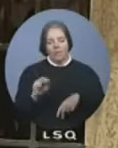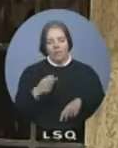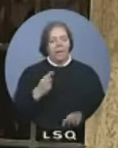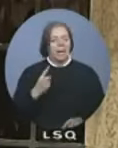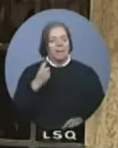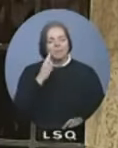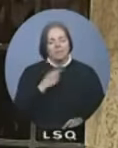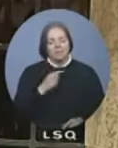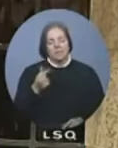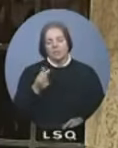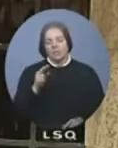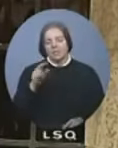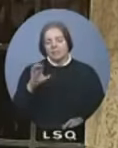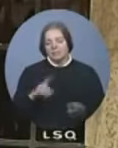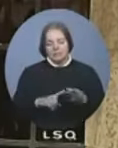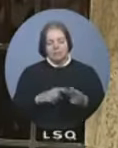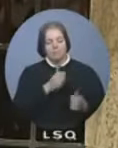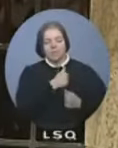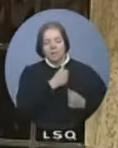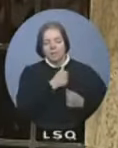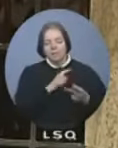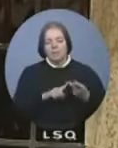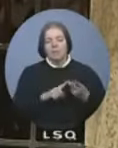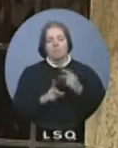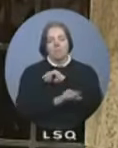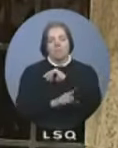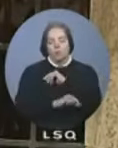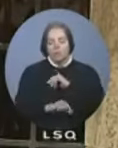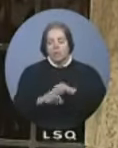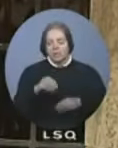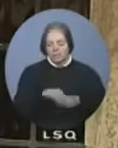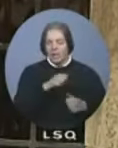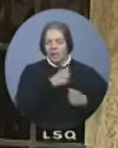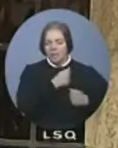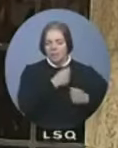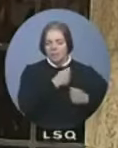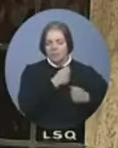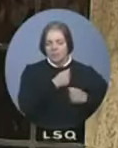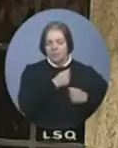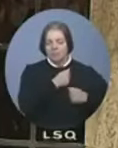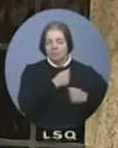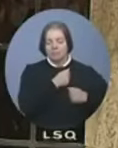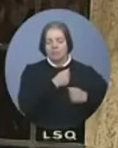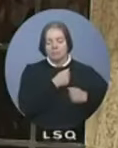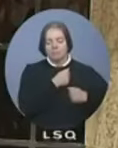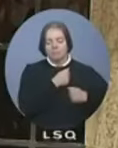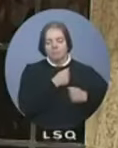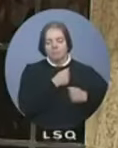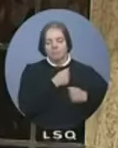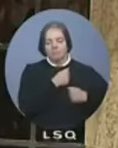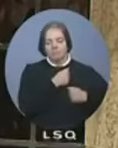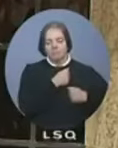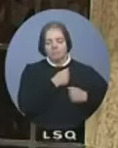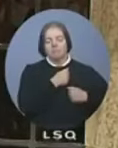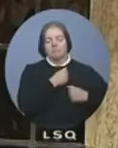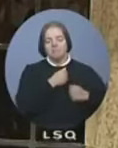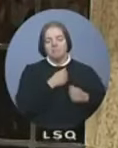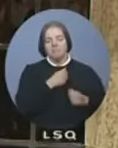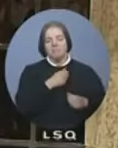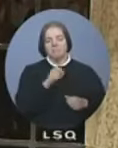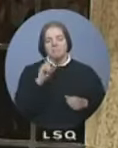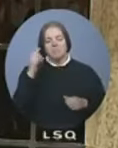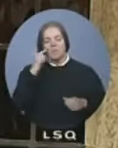the superiors not to attend these demonstrations. Will the Minister of National Defence assure Canadian Forces members and civilians that it's perfectly okay for